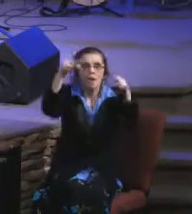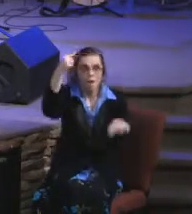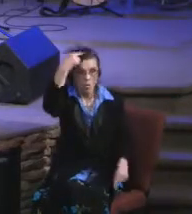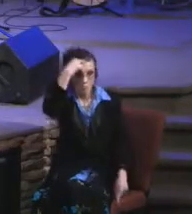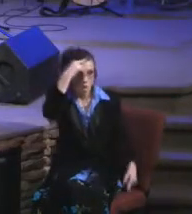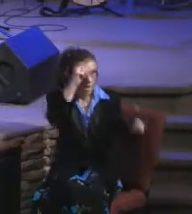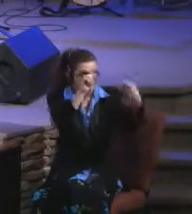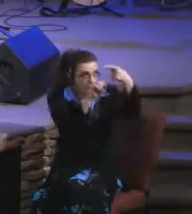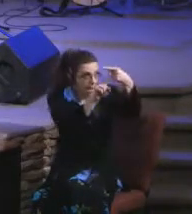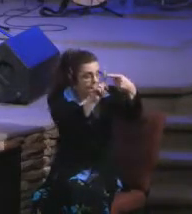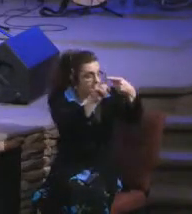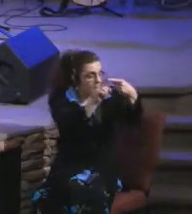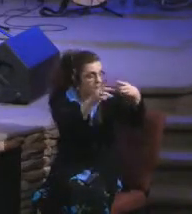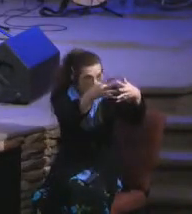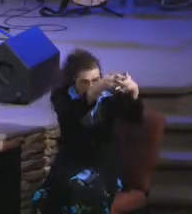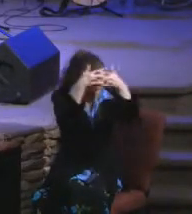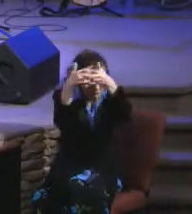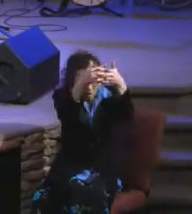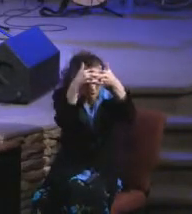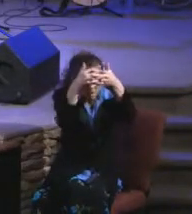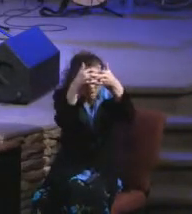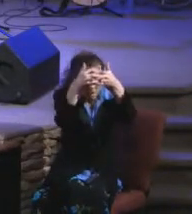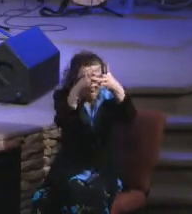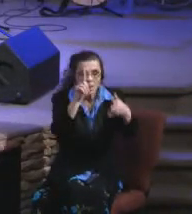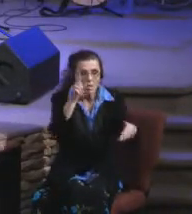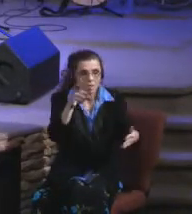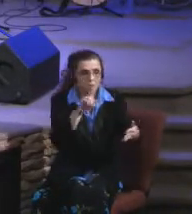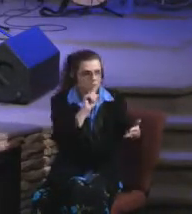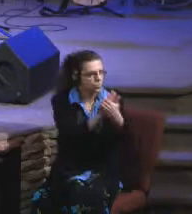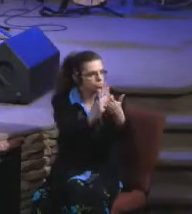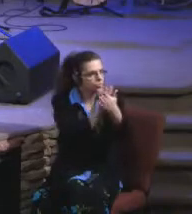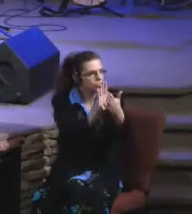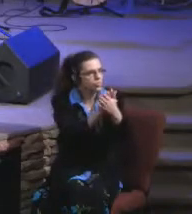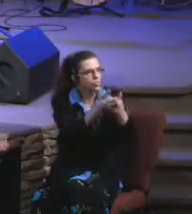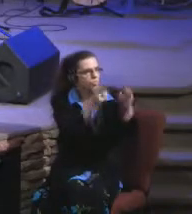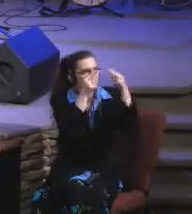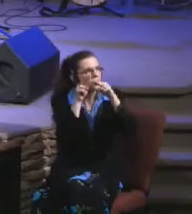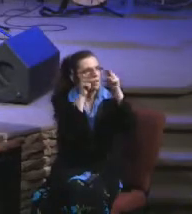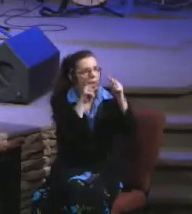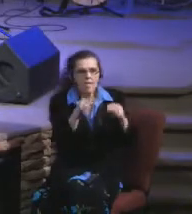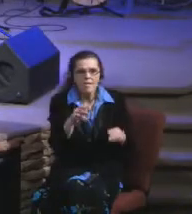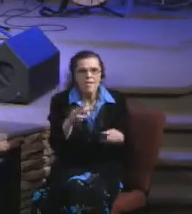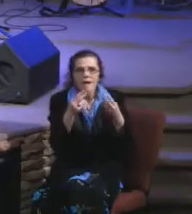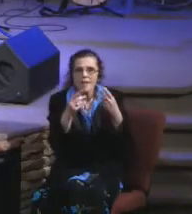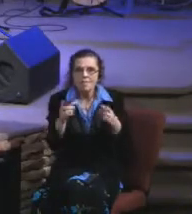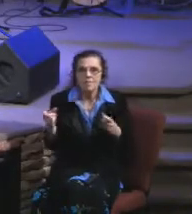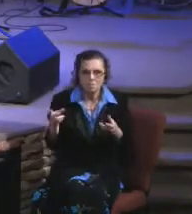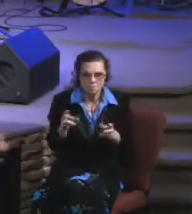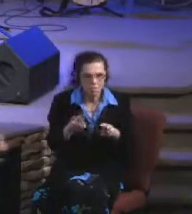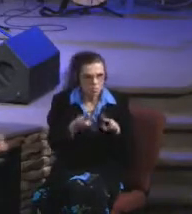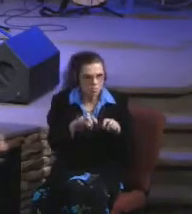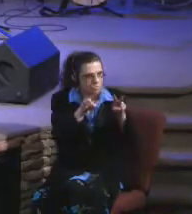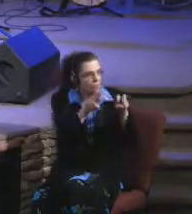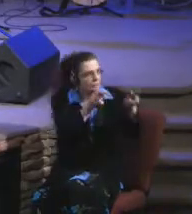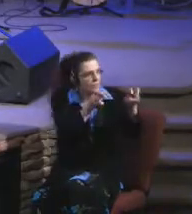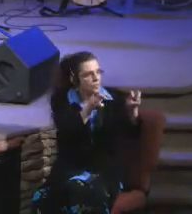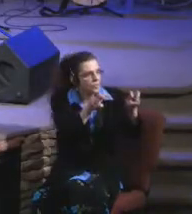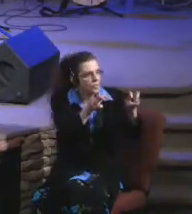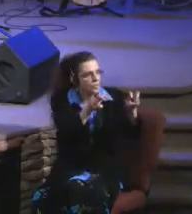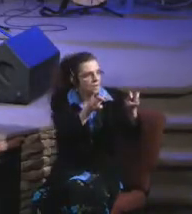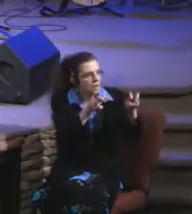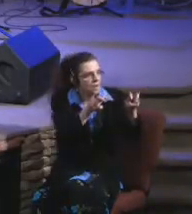one accord. There was one unit, amen, up there praying and seeking God. You know what they were after? They were after one thing, friend, and the only thing they were